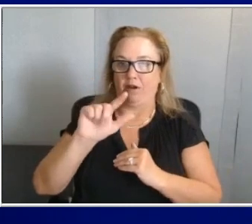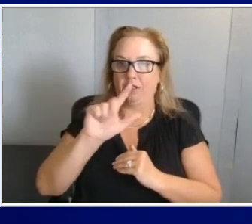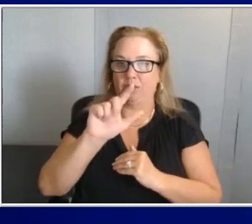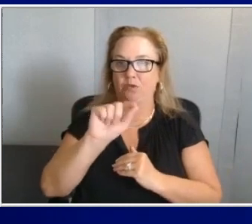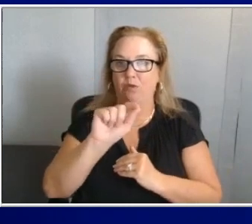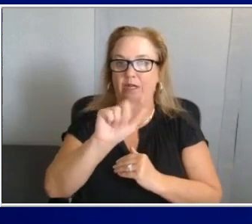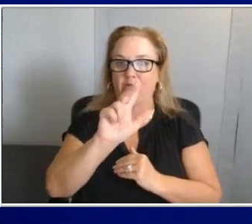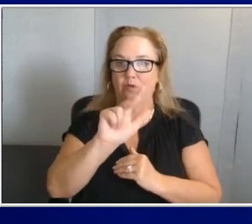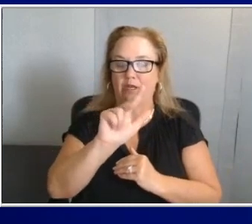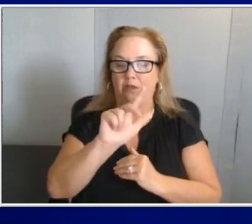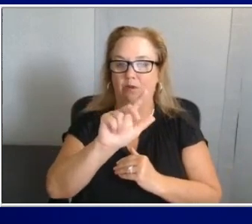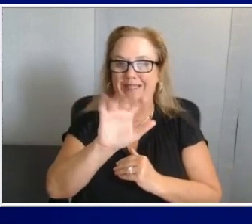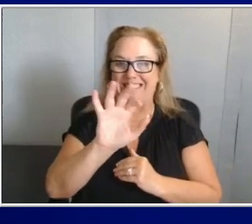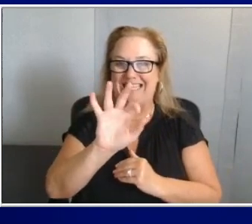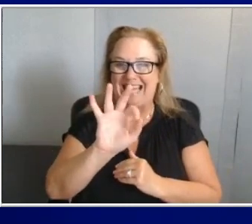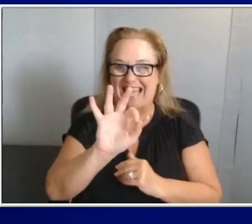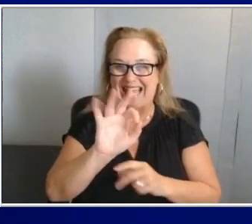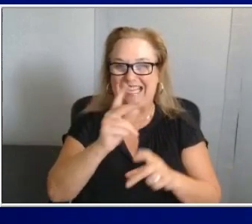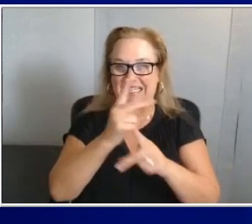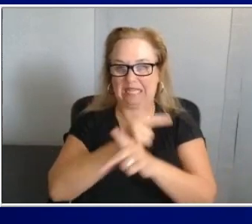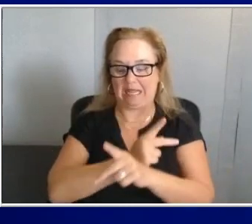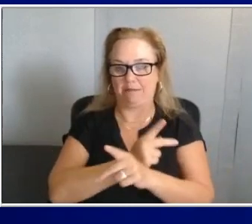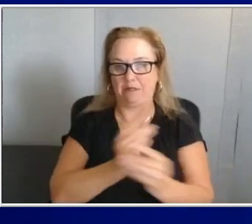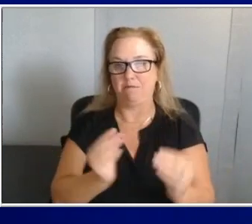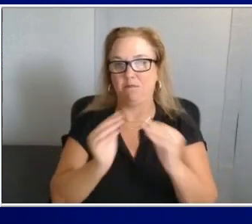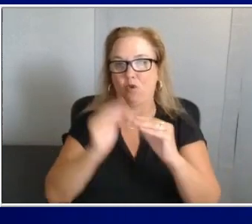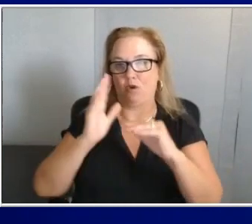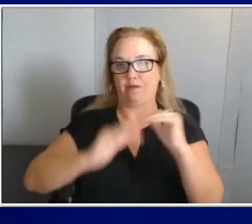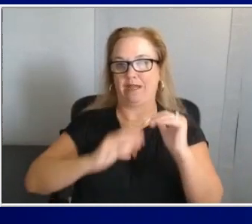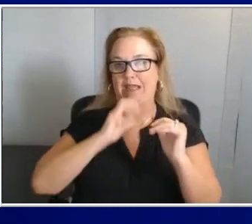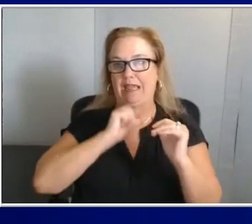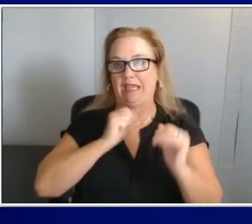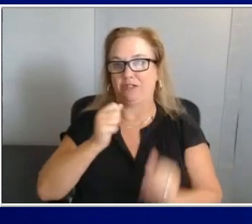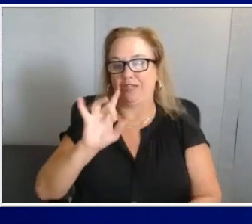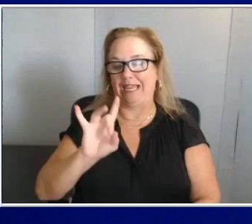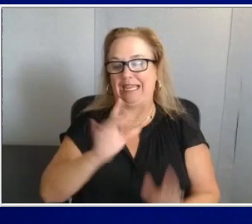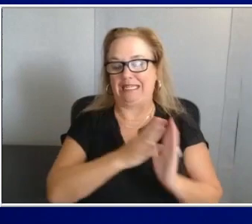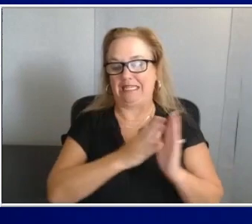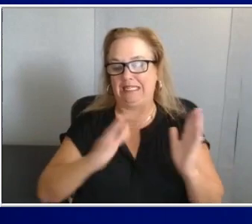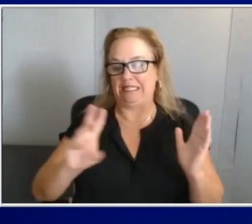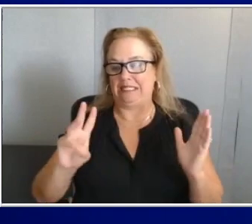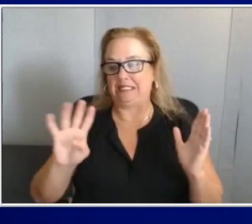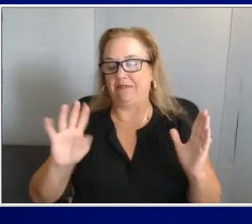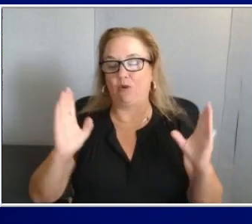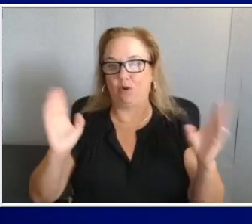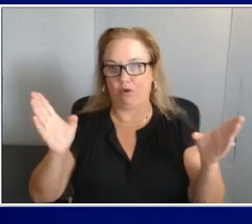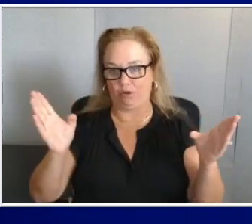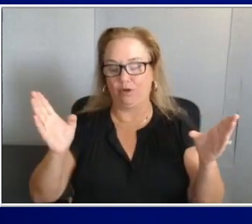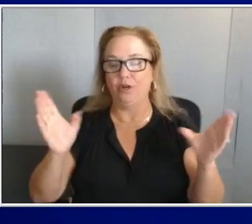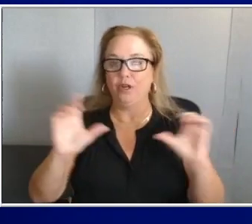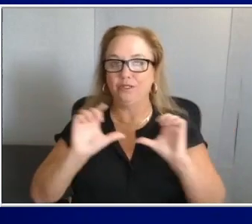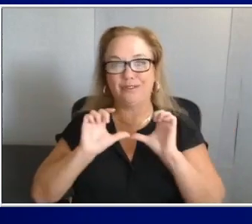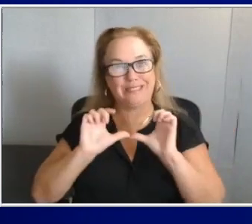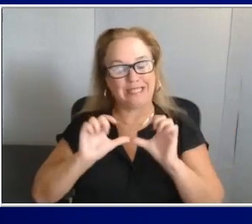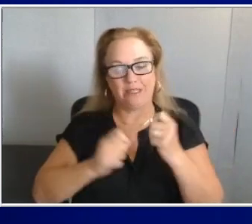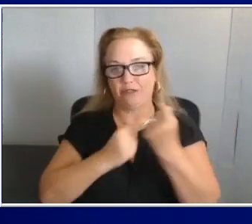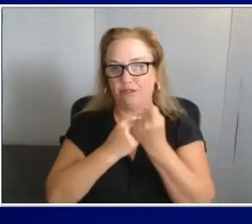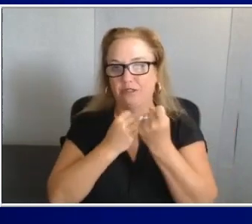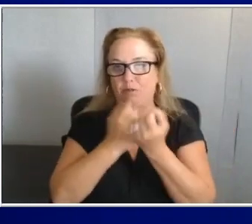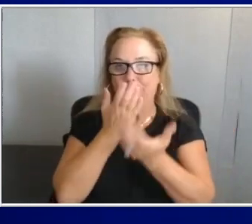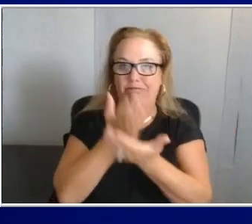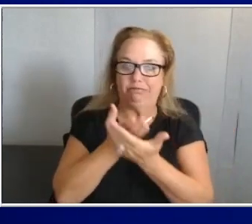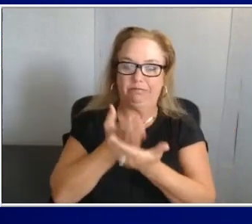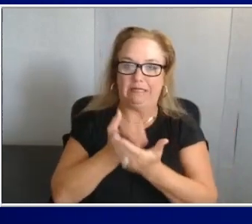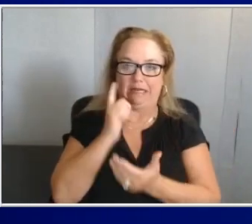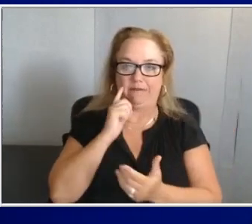was 9 times greater than those who are aged 18 to 64. So this just continues to support the fact that if you